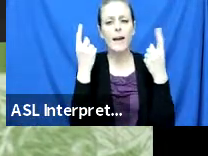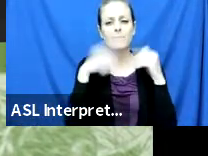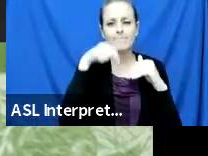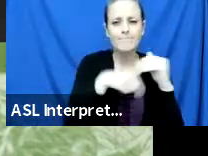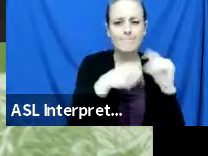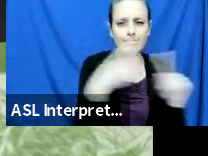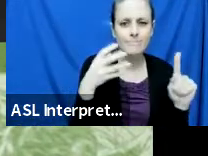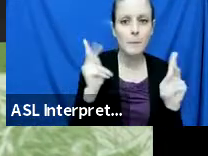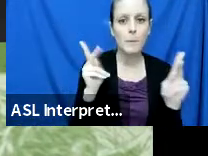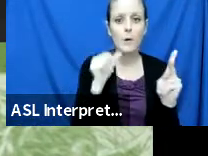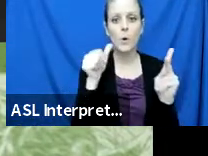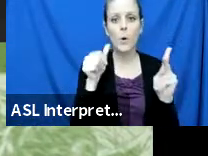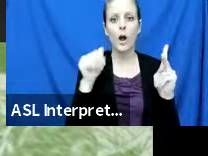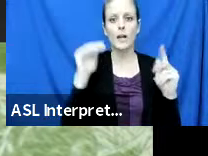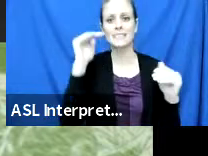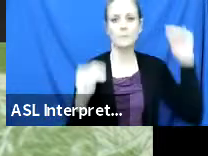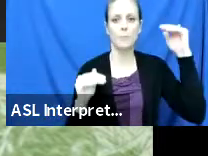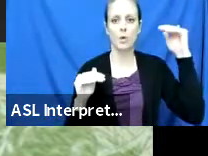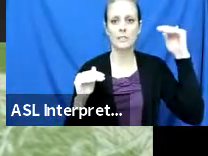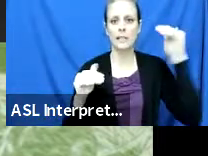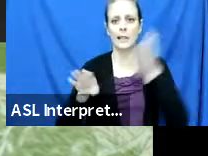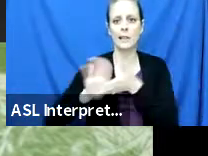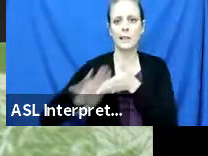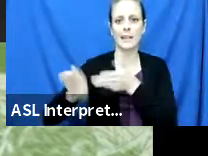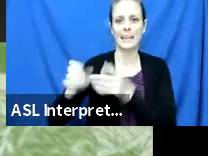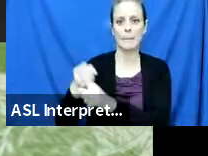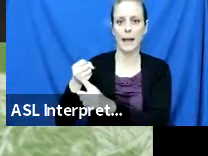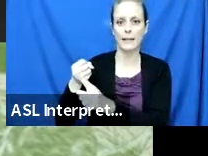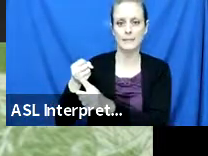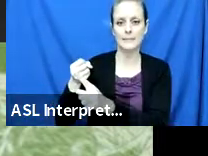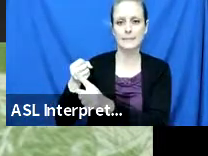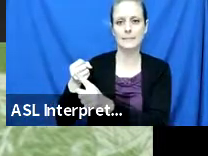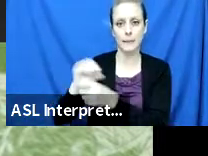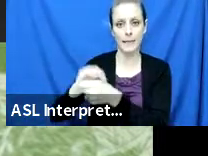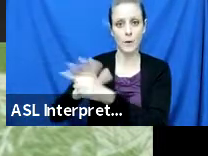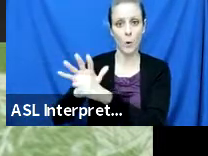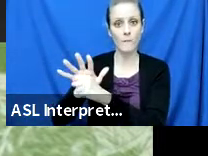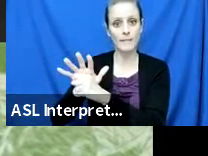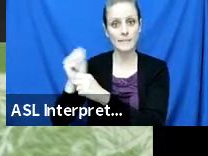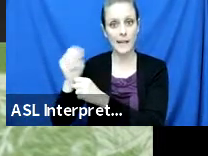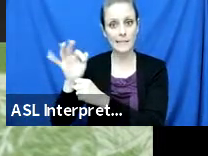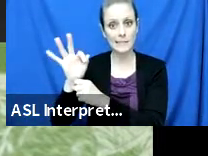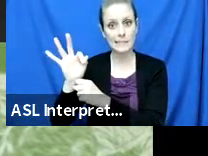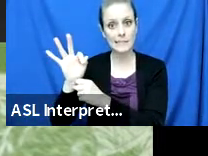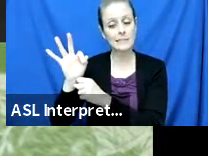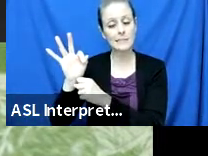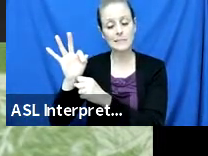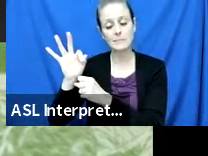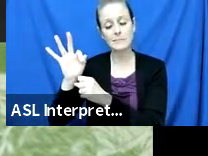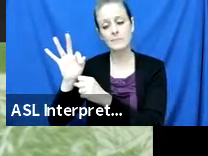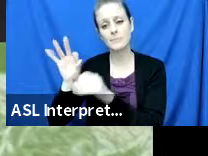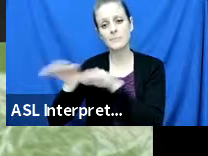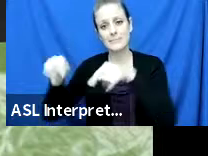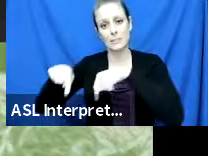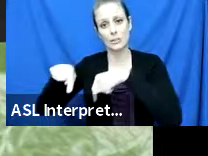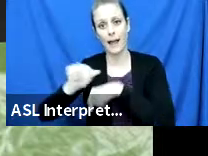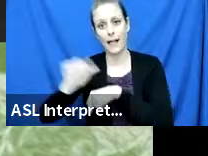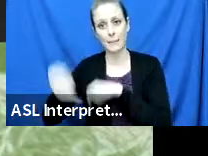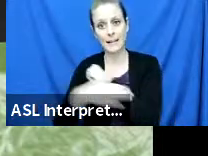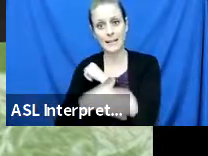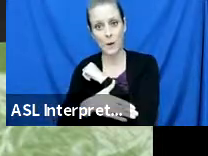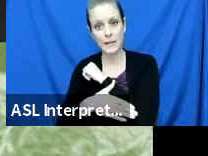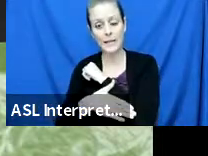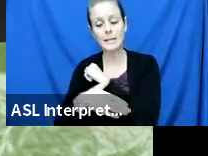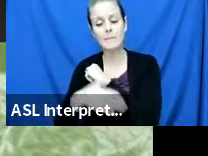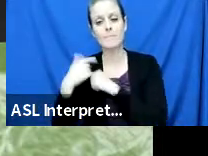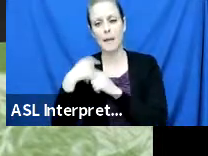who are disproportionately impacted by the COVID-19 pandemic in Alameda County. And I'm happy to tell you that I'm